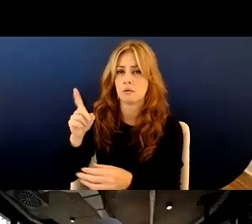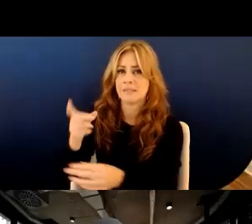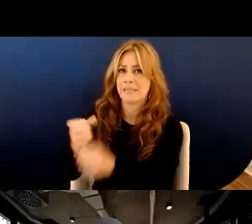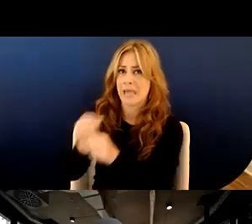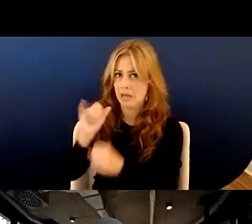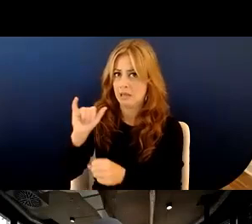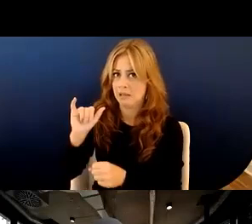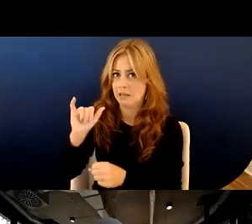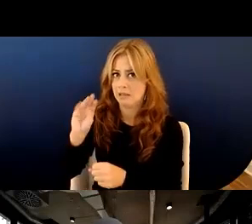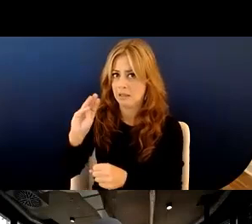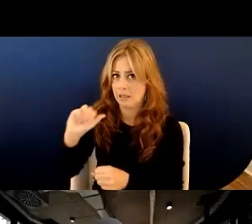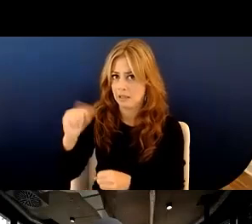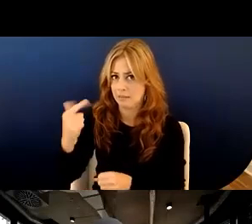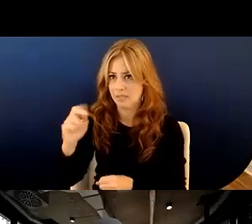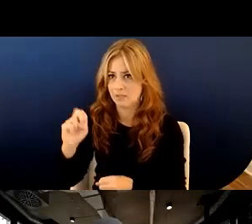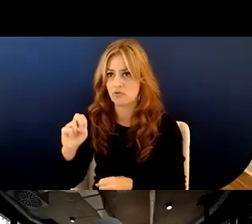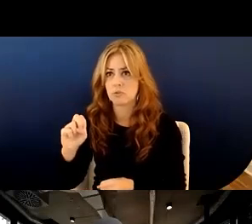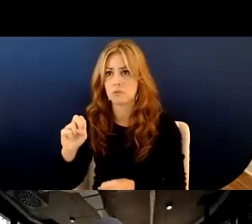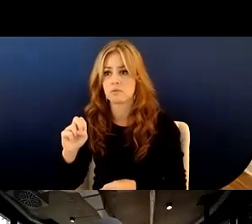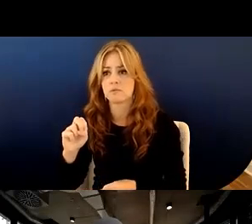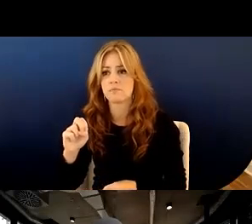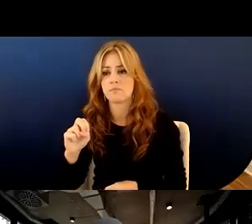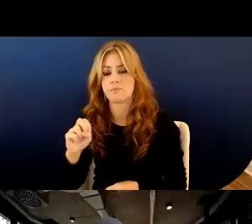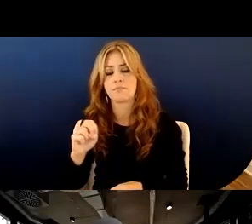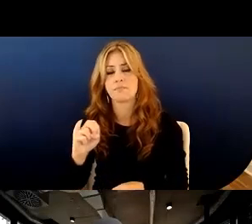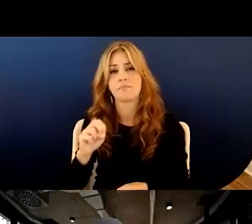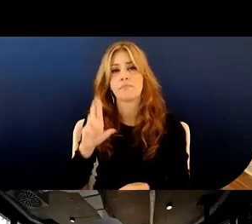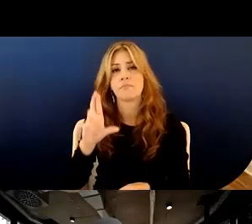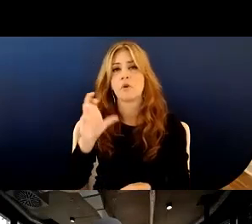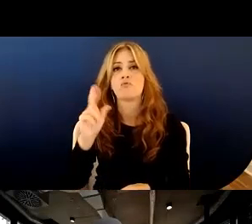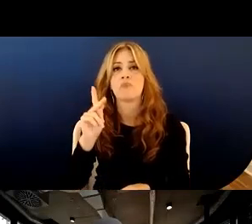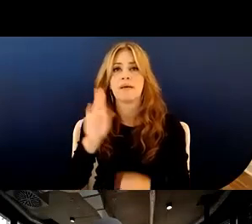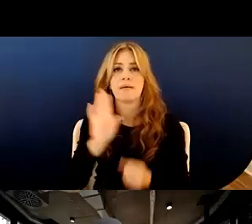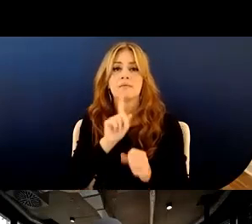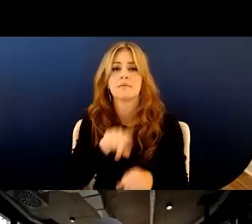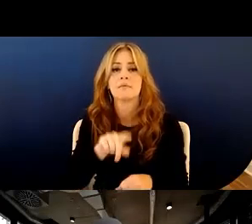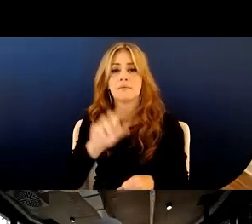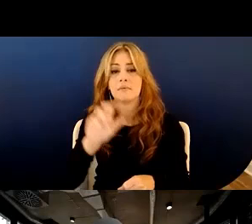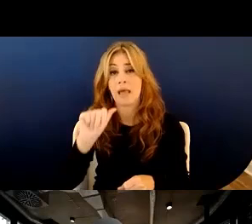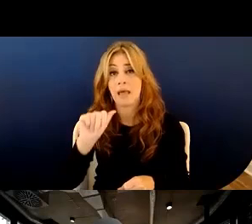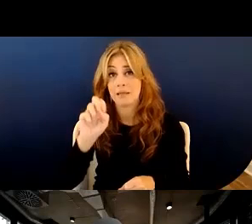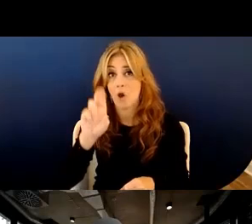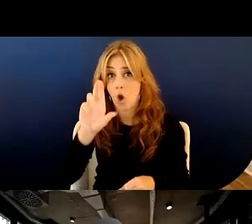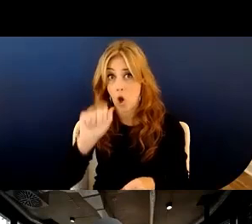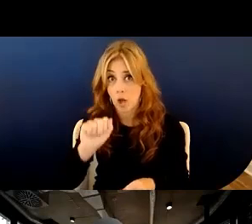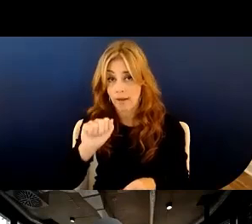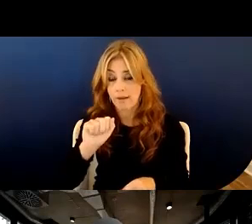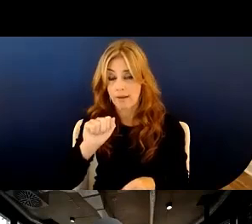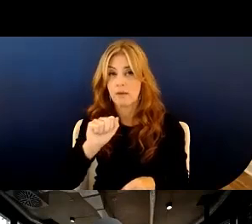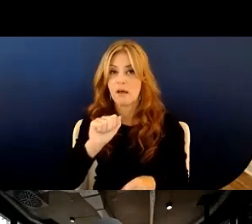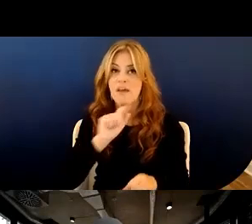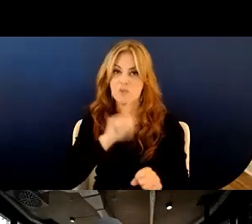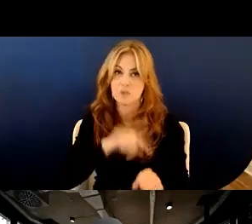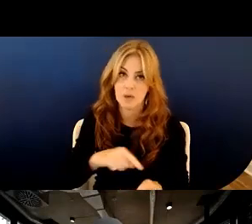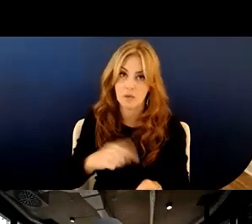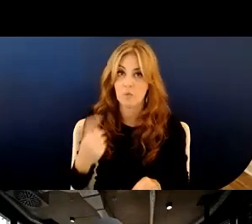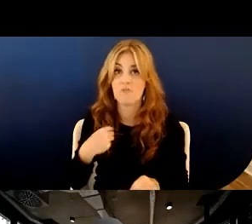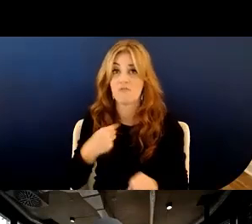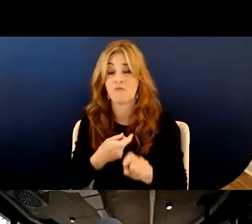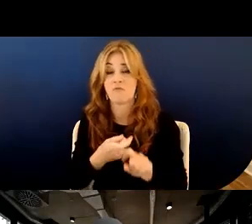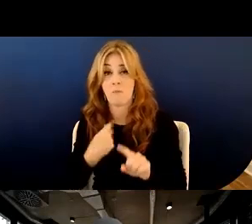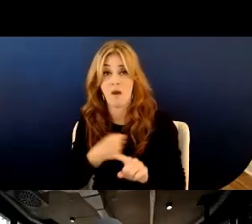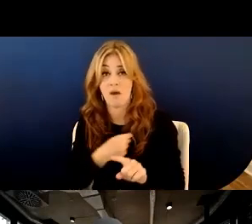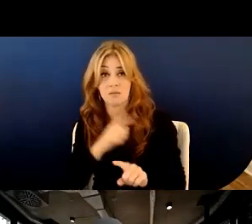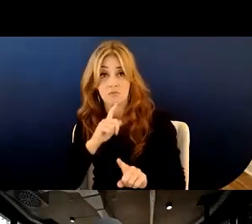Well, I guess there are two answers. One would be from AERA and one from us. And the one from us is